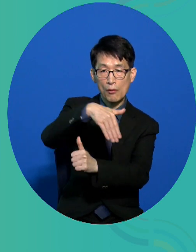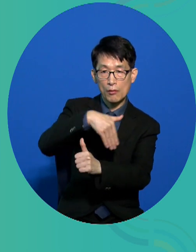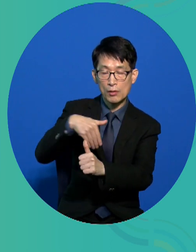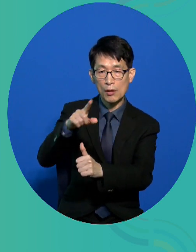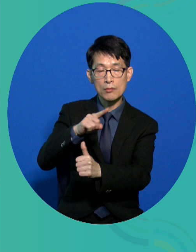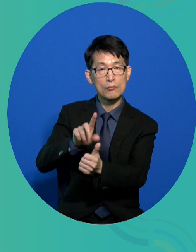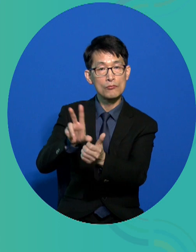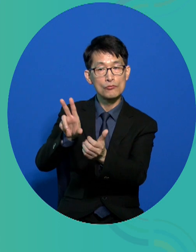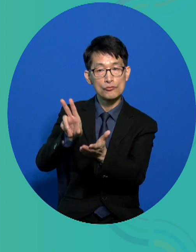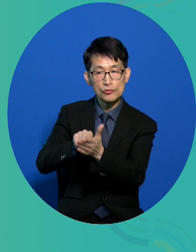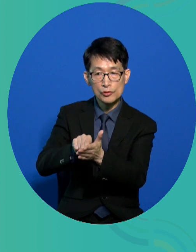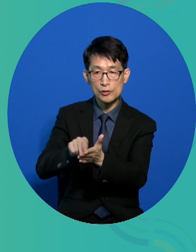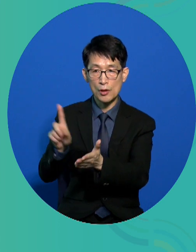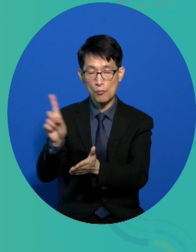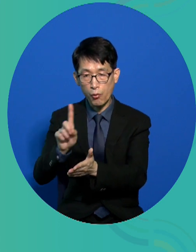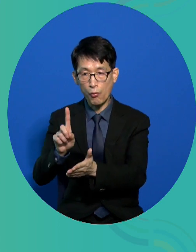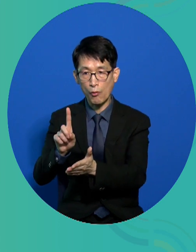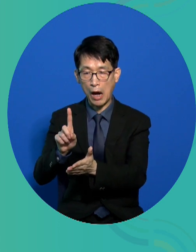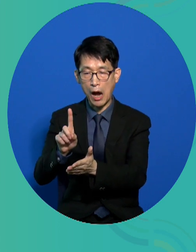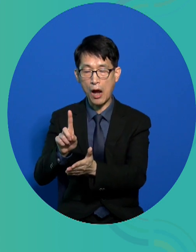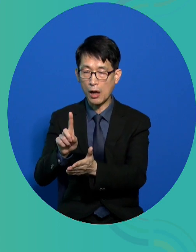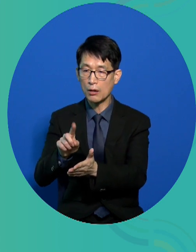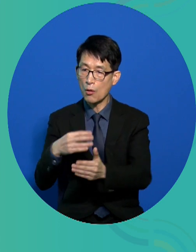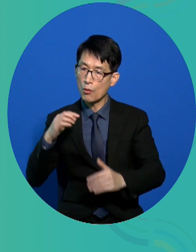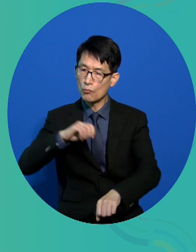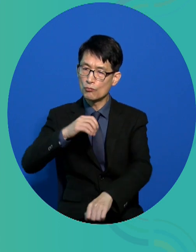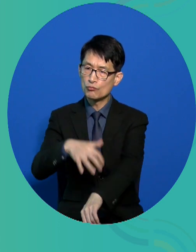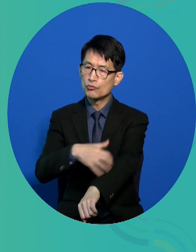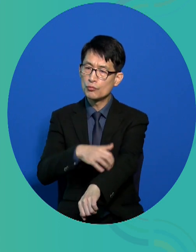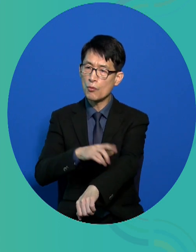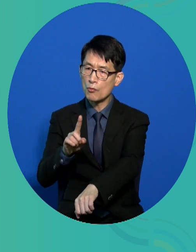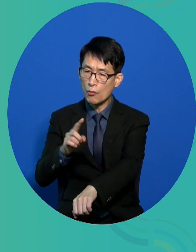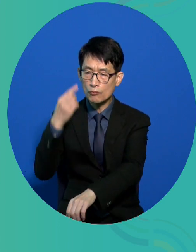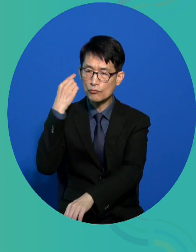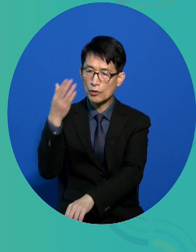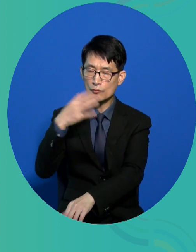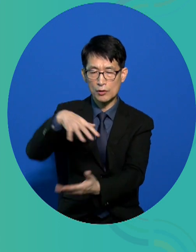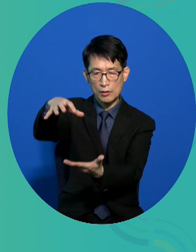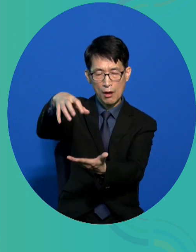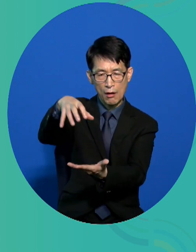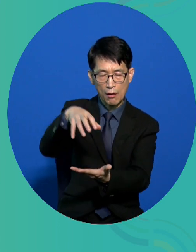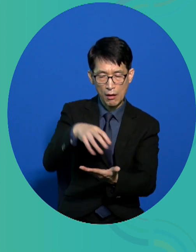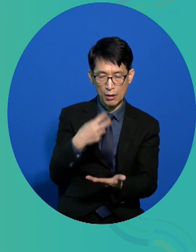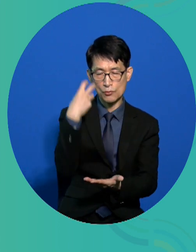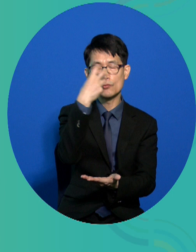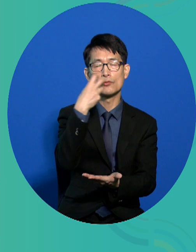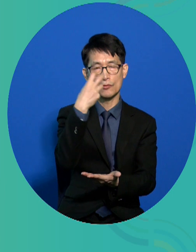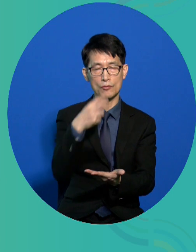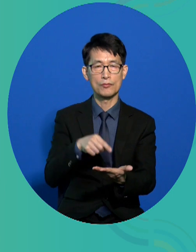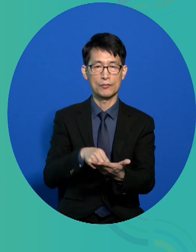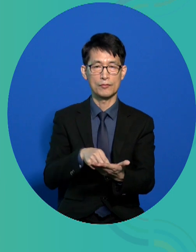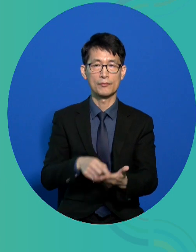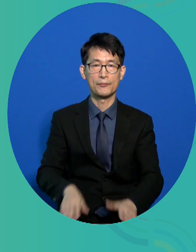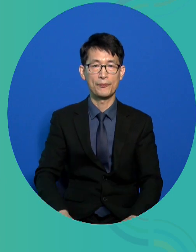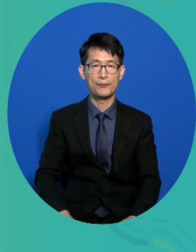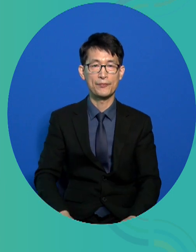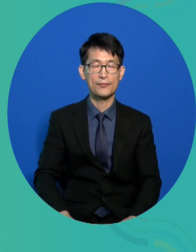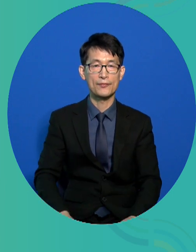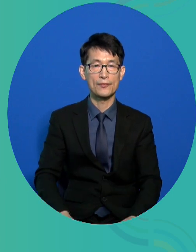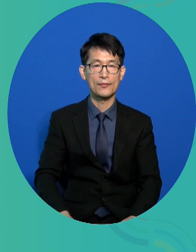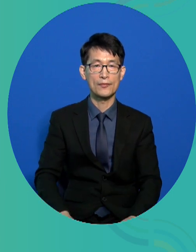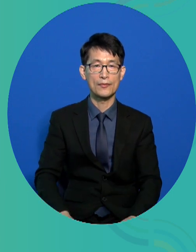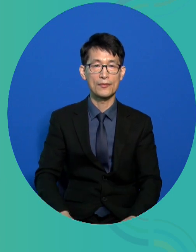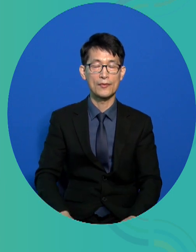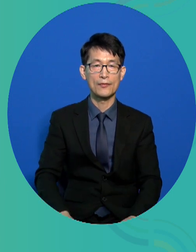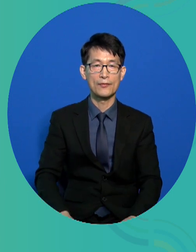mediation service was, this business was developed to look into the reasons why we still